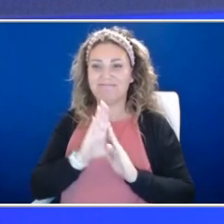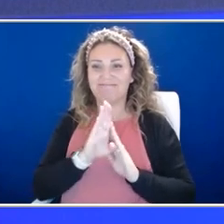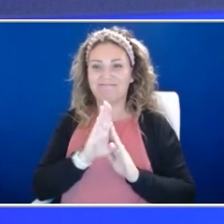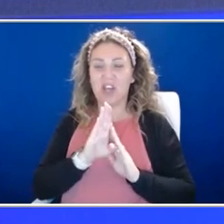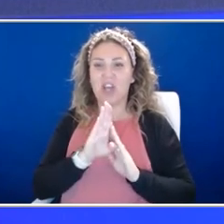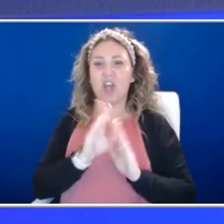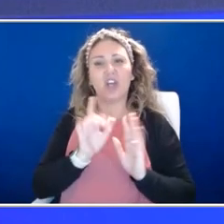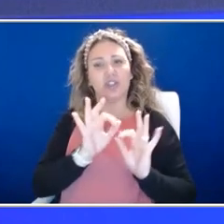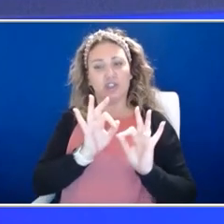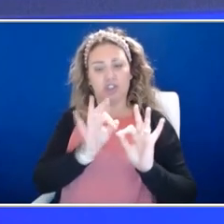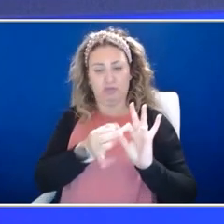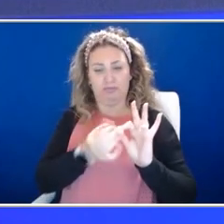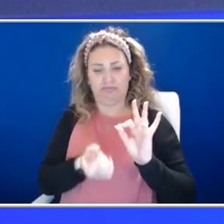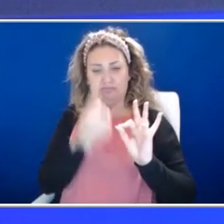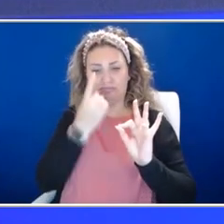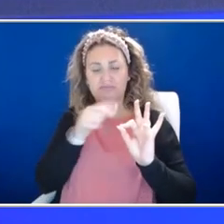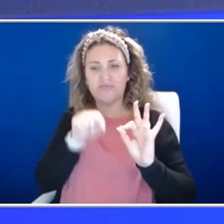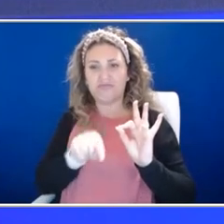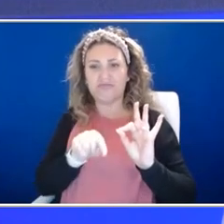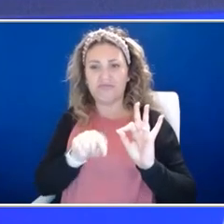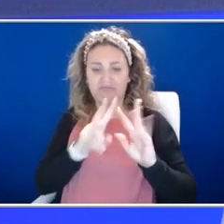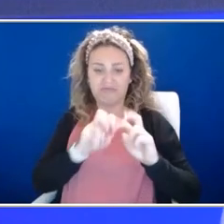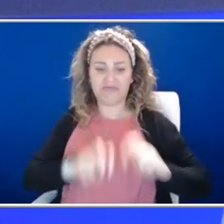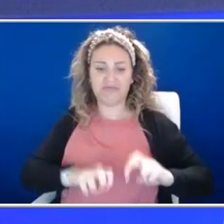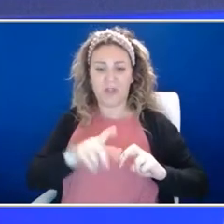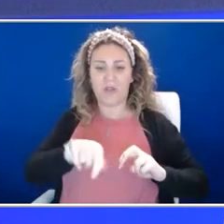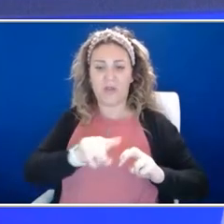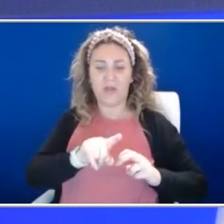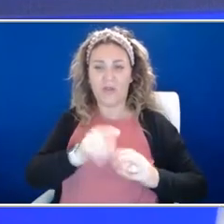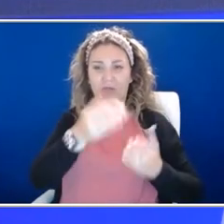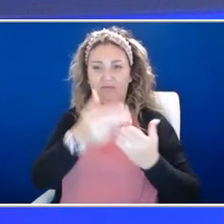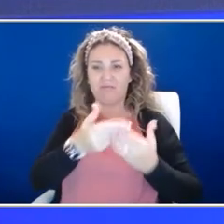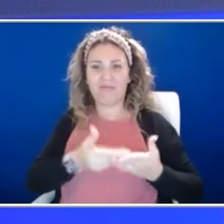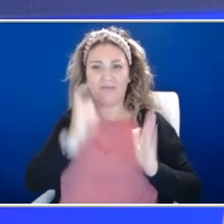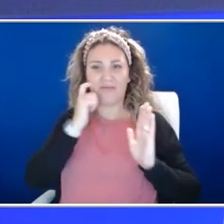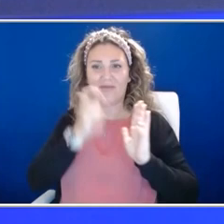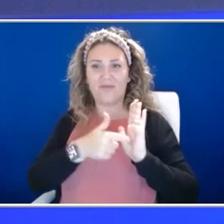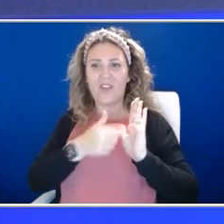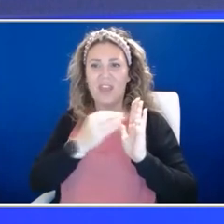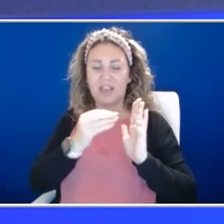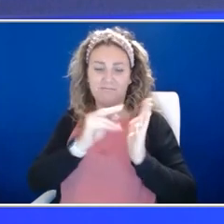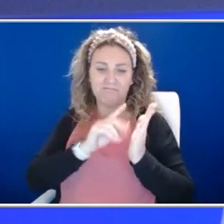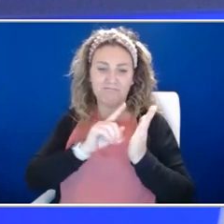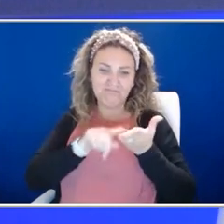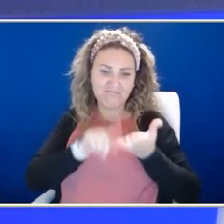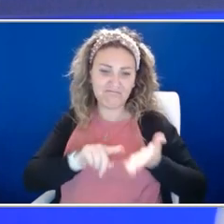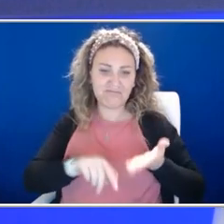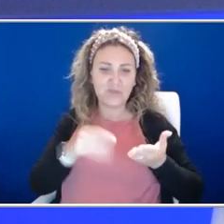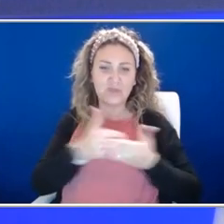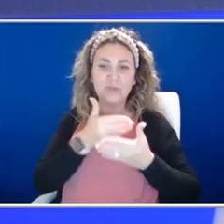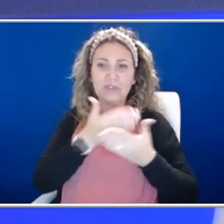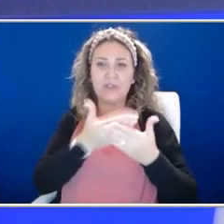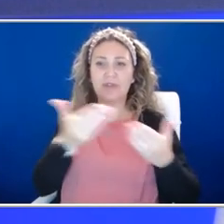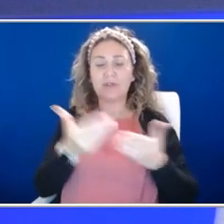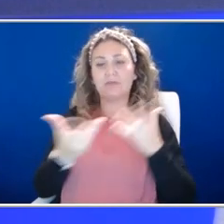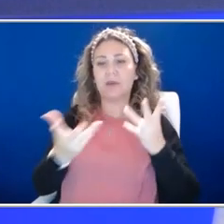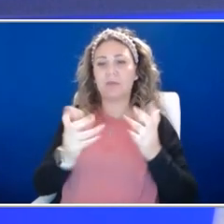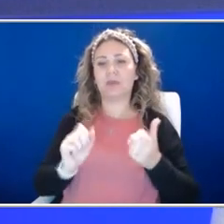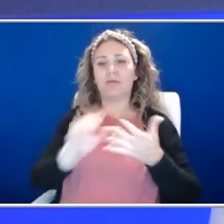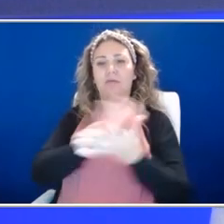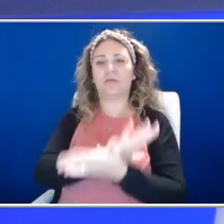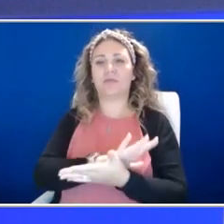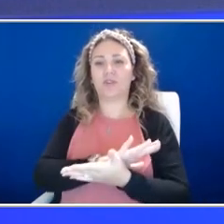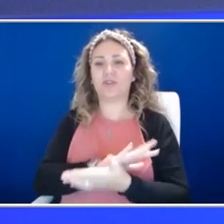actually look at these factors that she's identified and look for new things that might be causing acute kidney injury. And